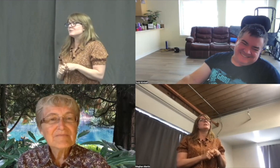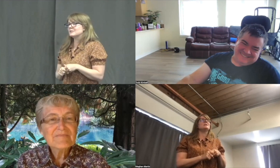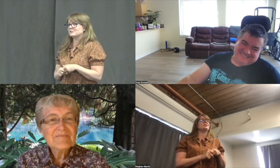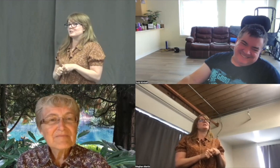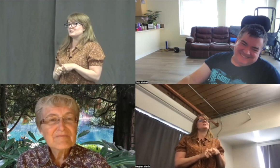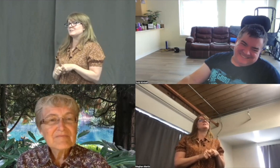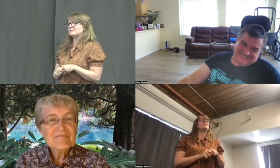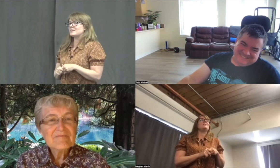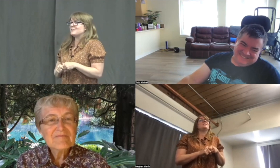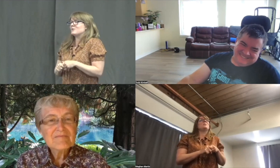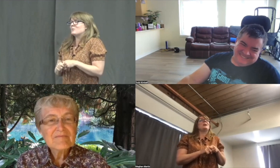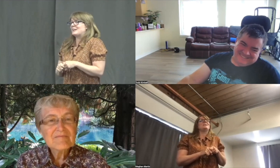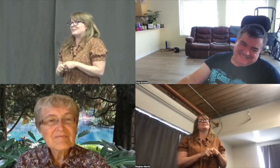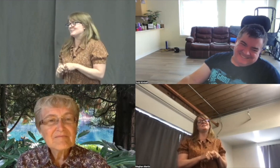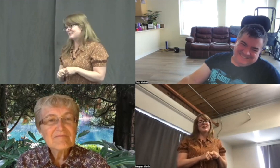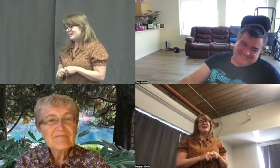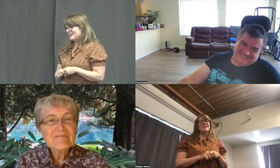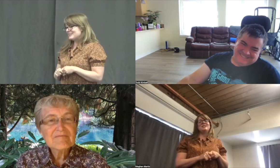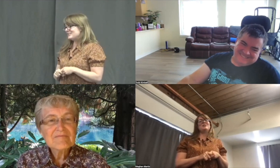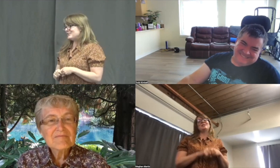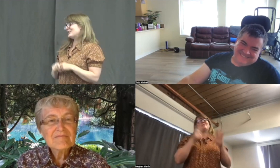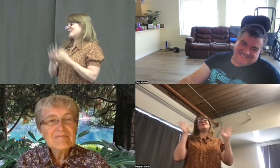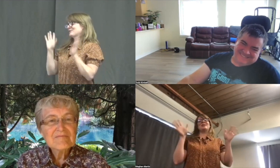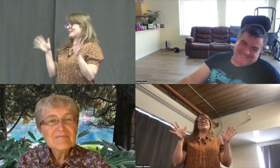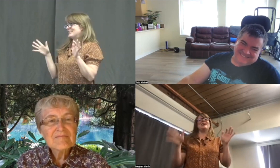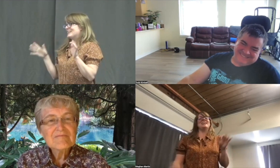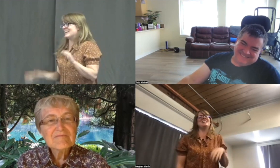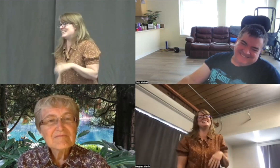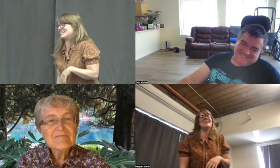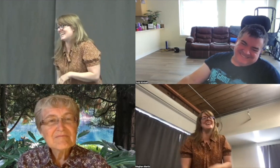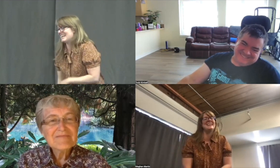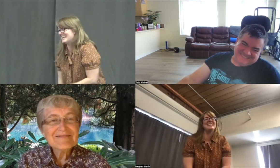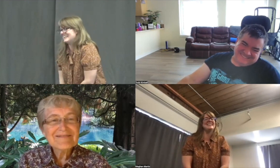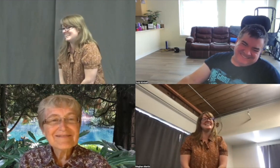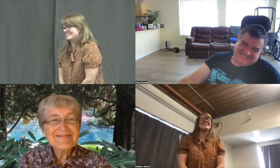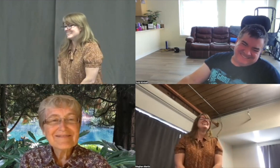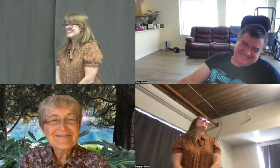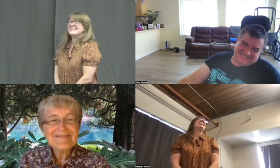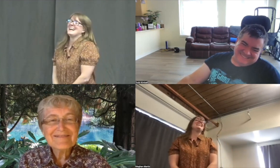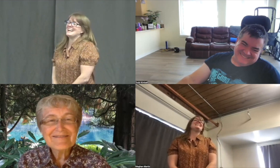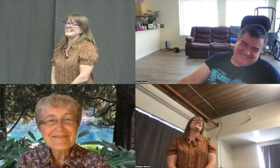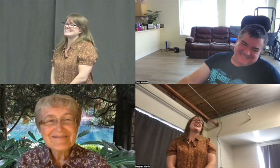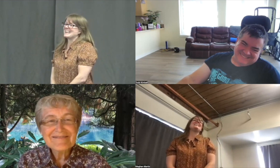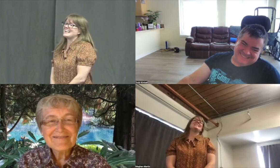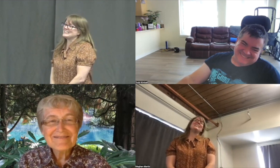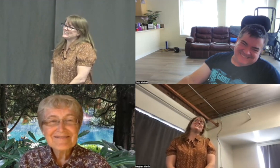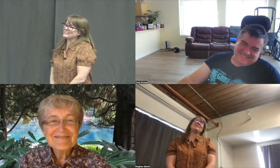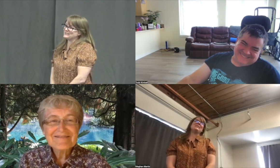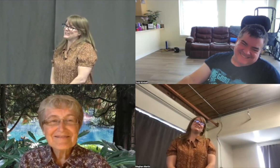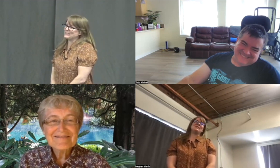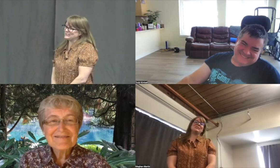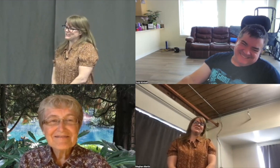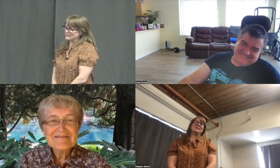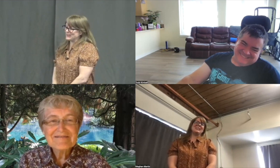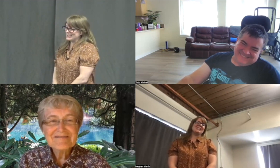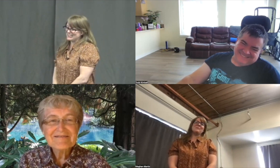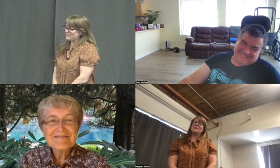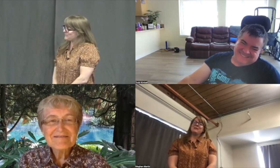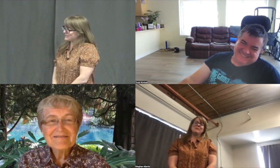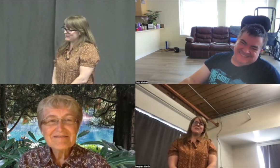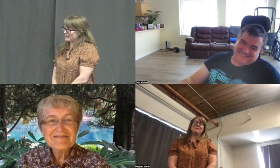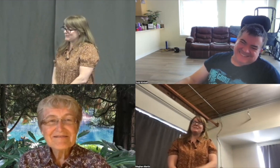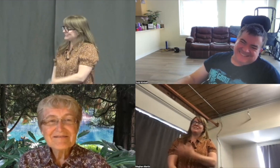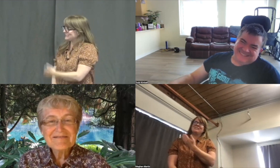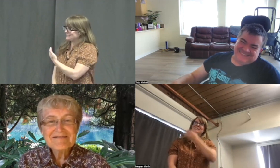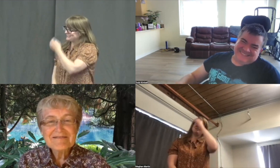your research to saving the whales, then you can get funding on anything. And it kind of has been the truth, right? Like my